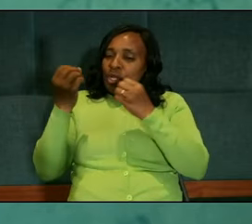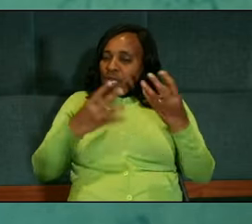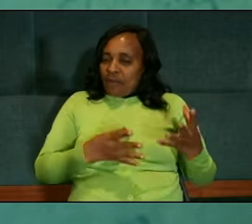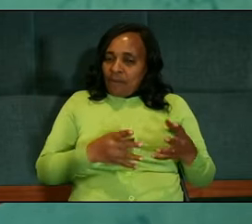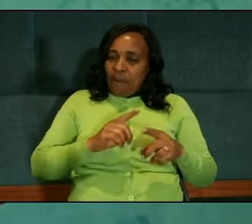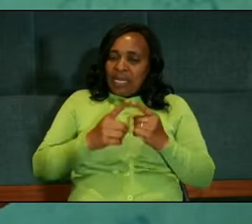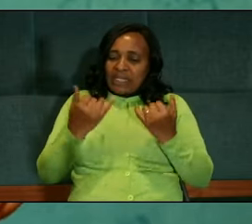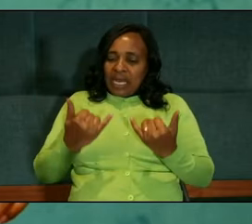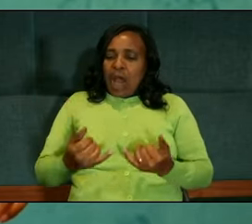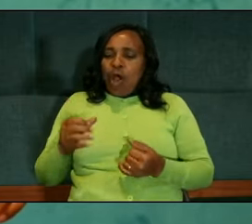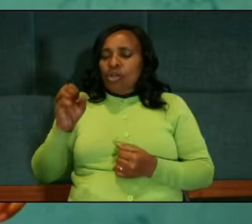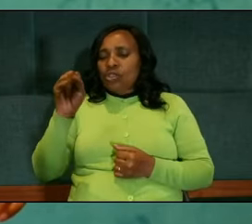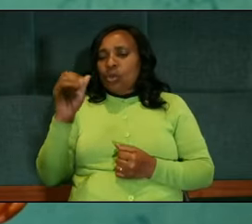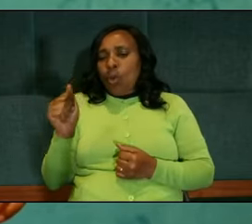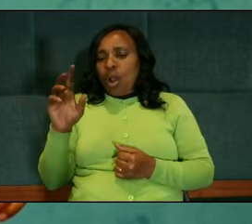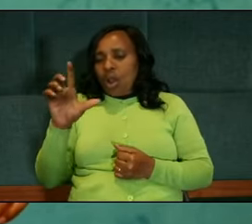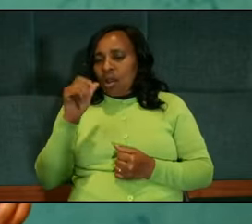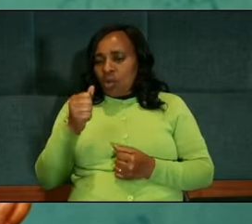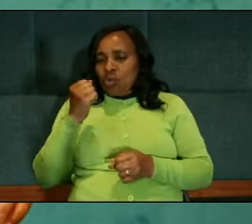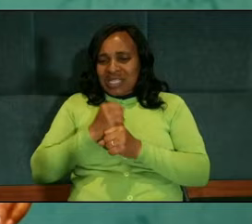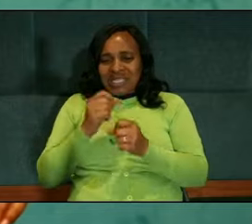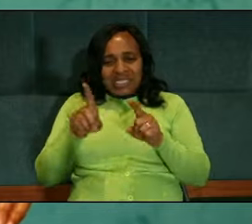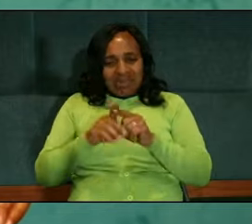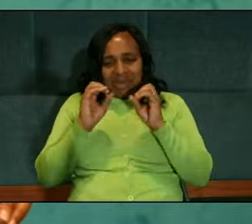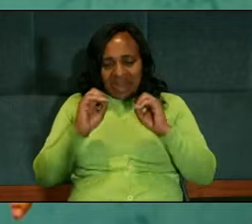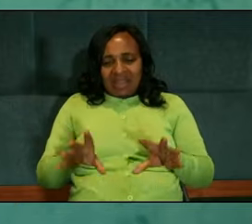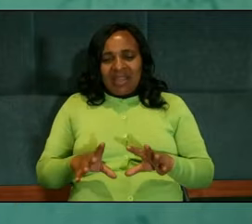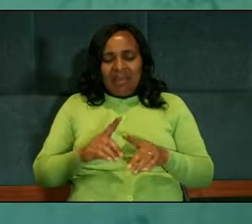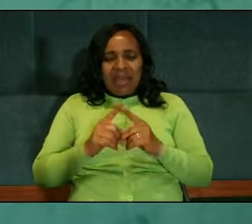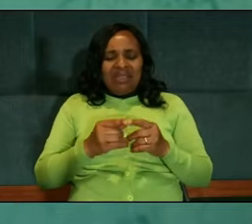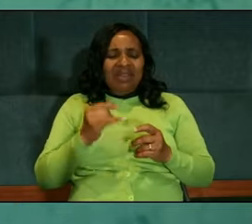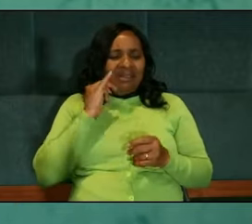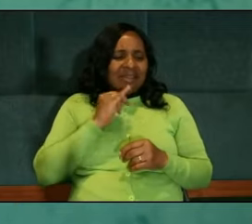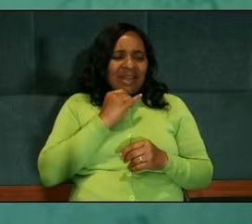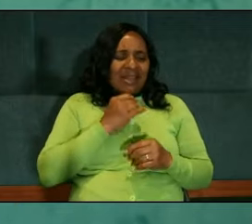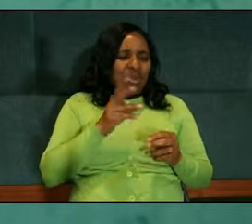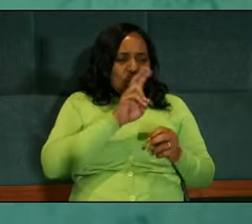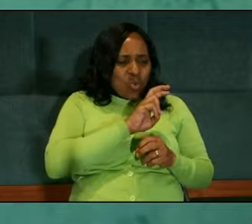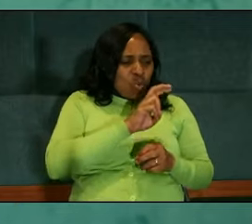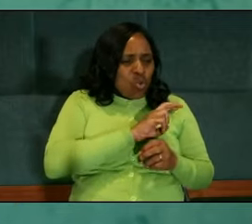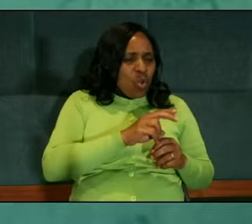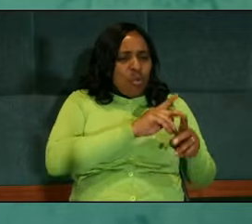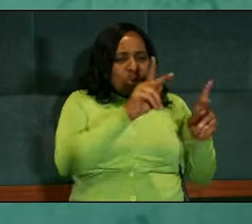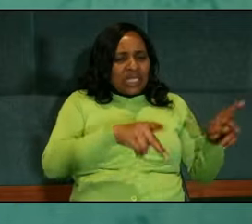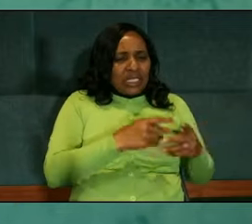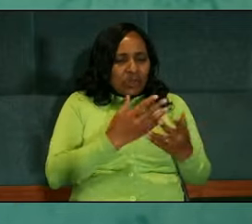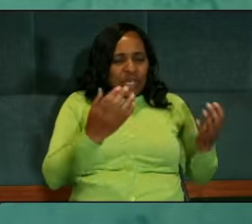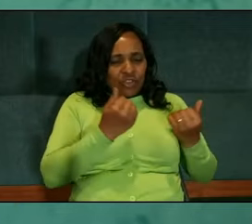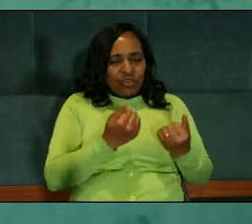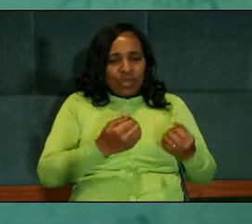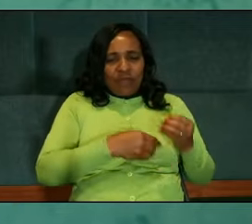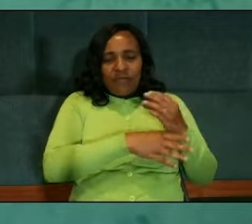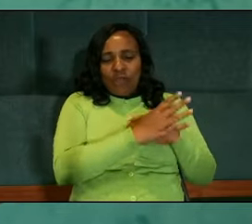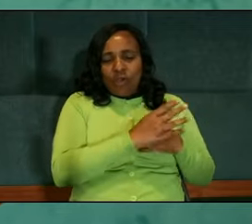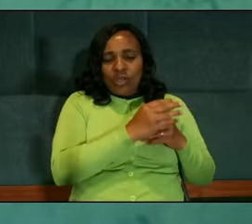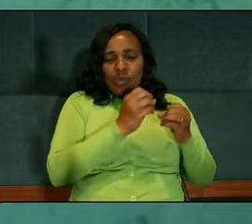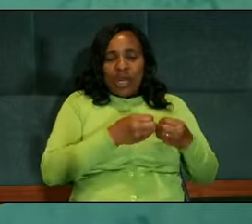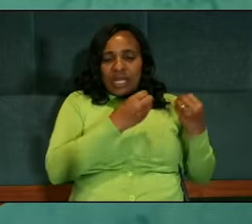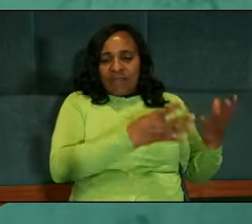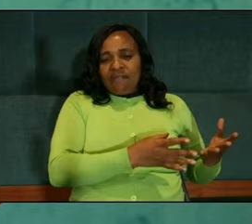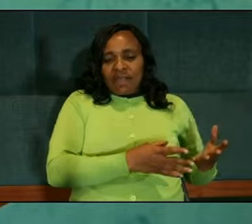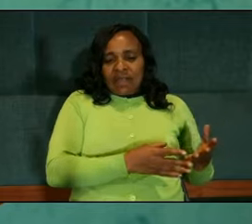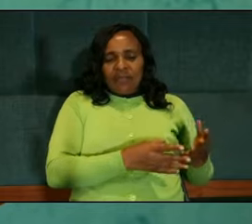looking for the acknowledgement from the children of Israel, from the praises that people were giving. And that was that's the second part he went wrong. Instead